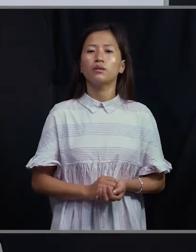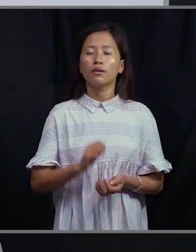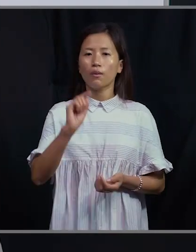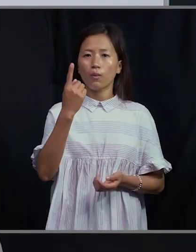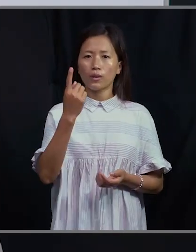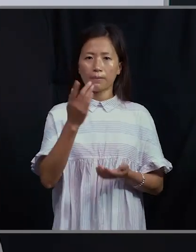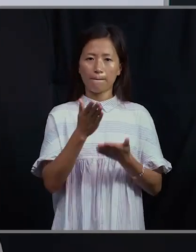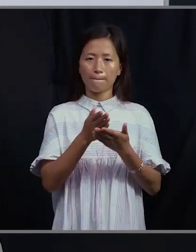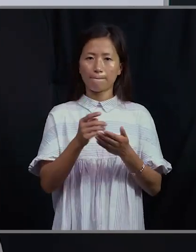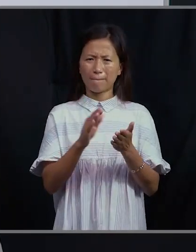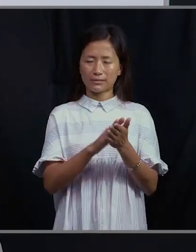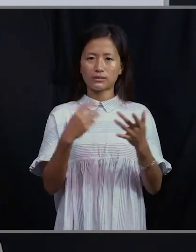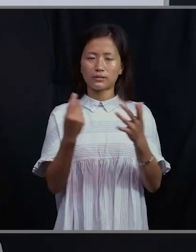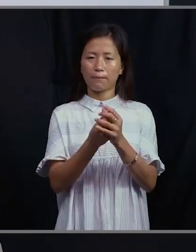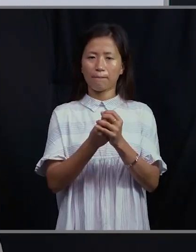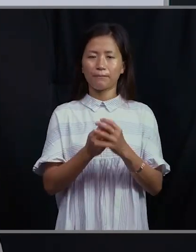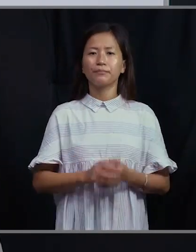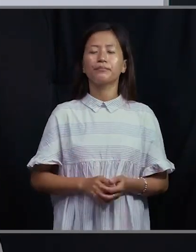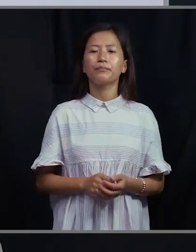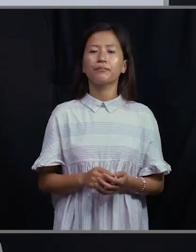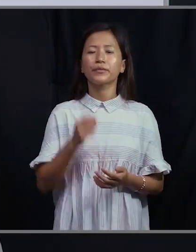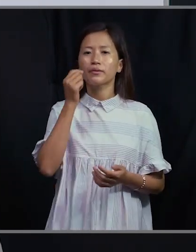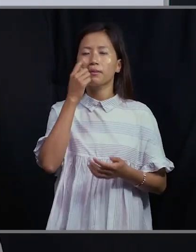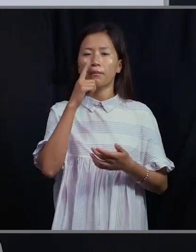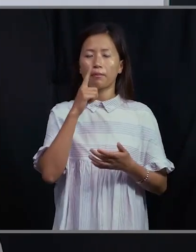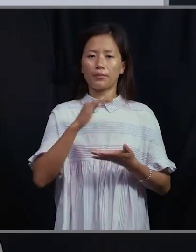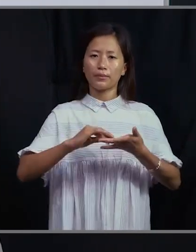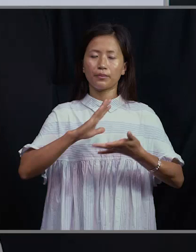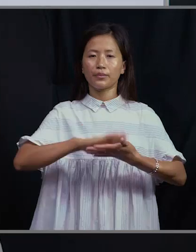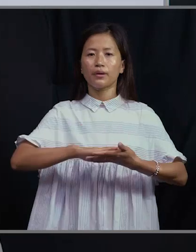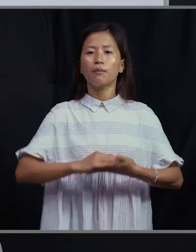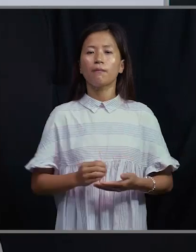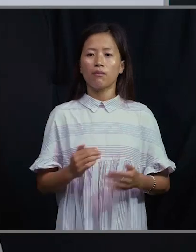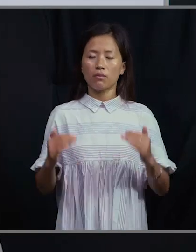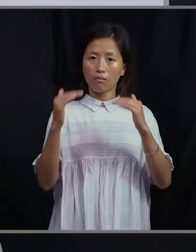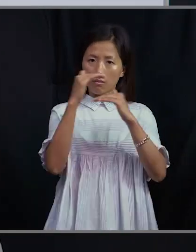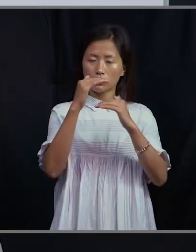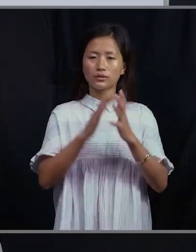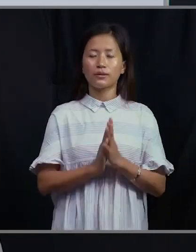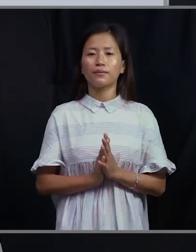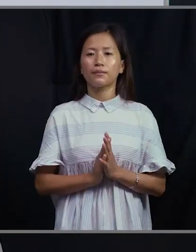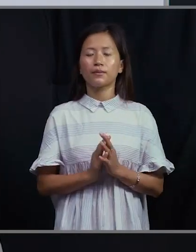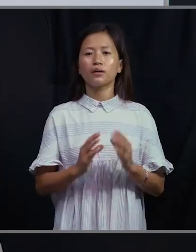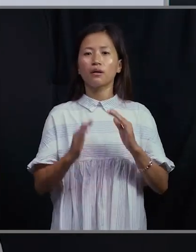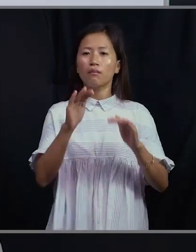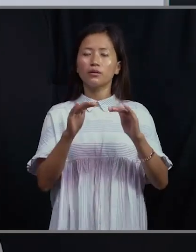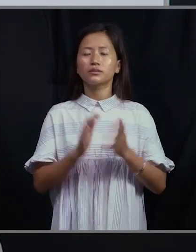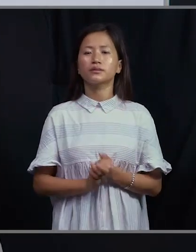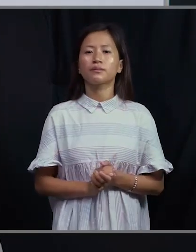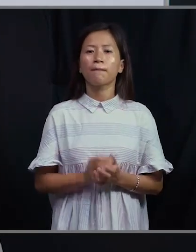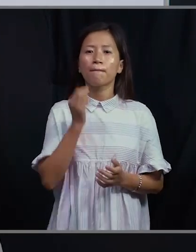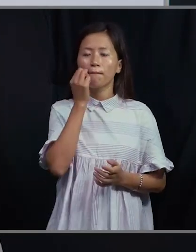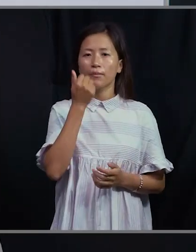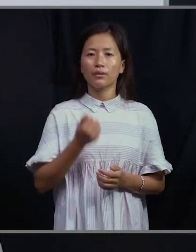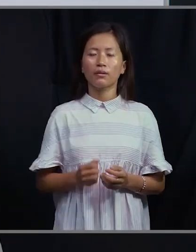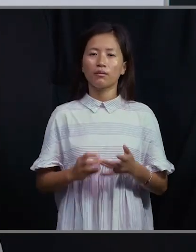one partner, okay, is mostly practiced among the men. But I'm not saying that they